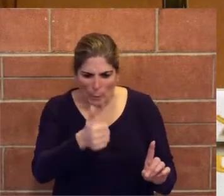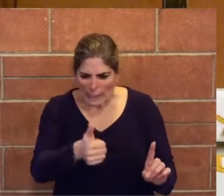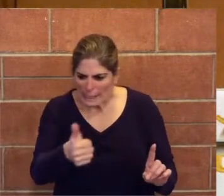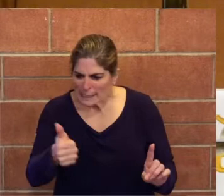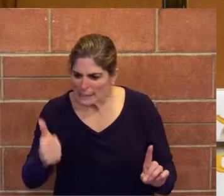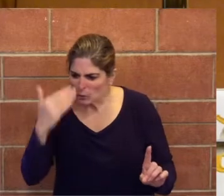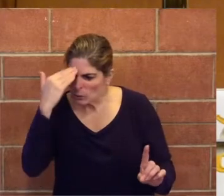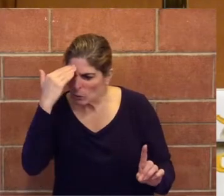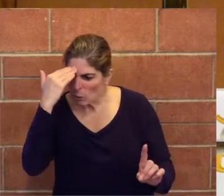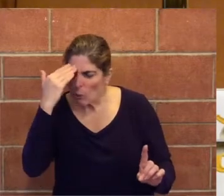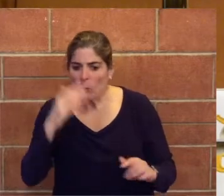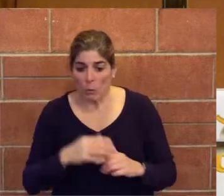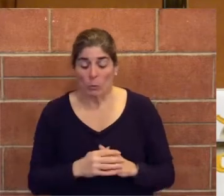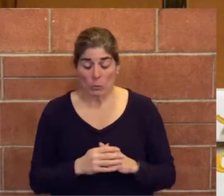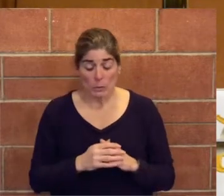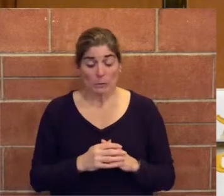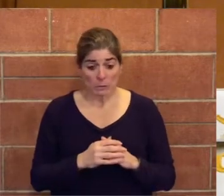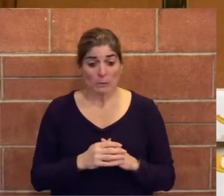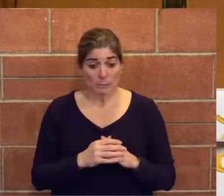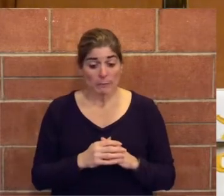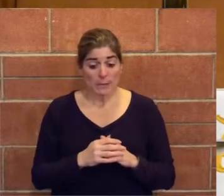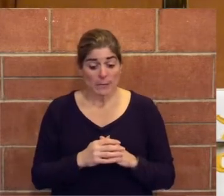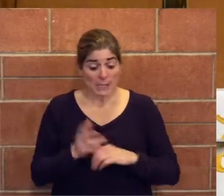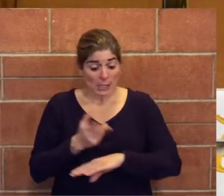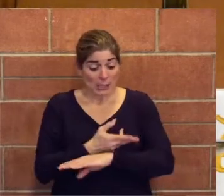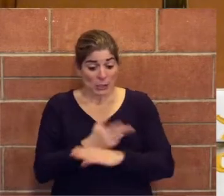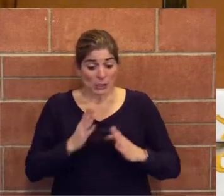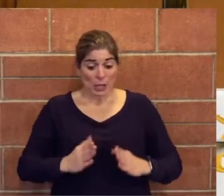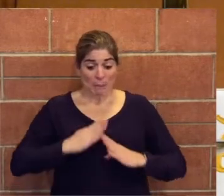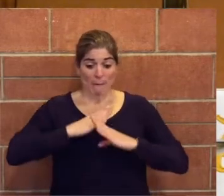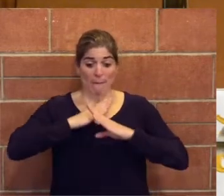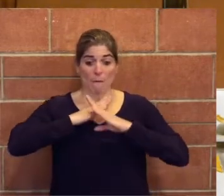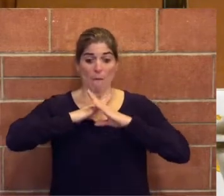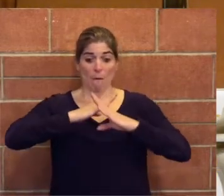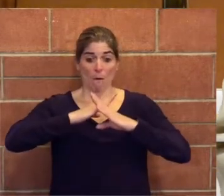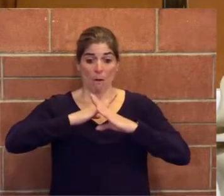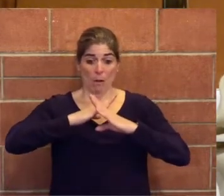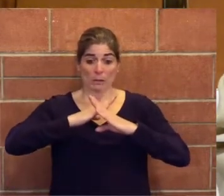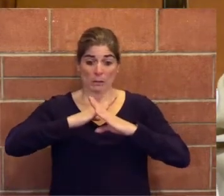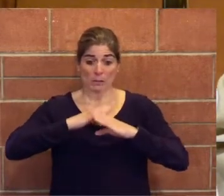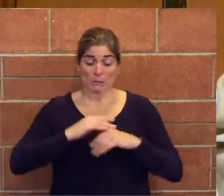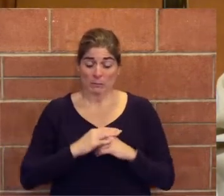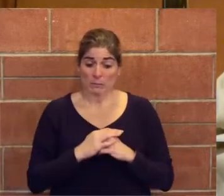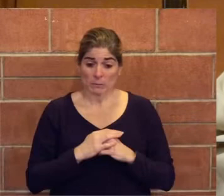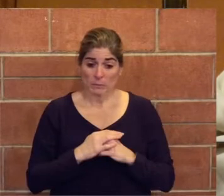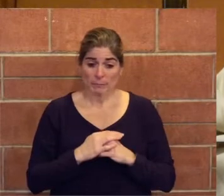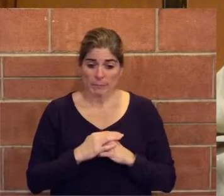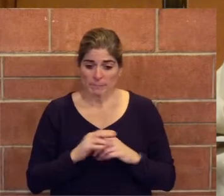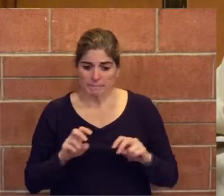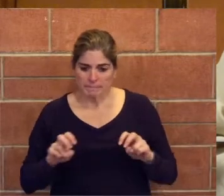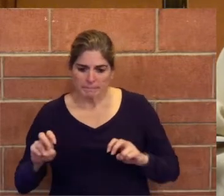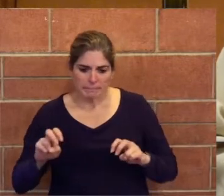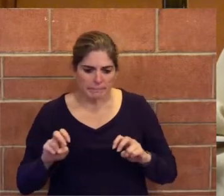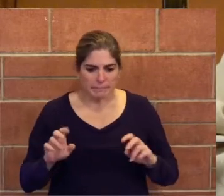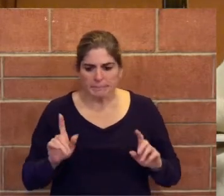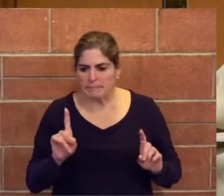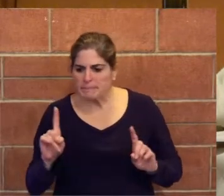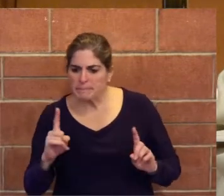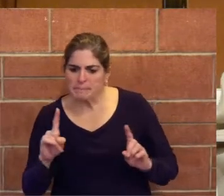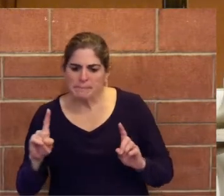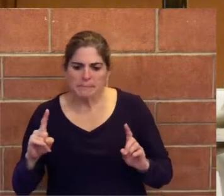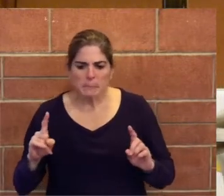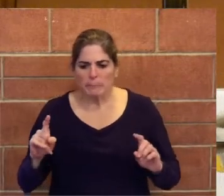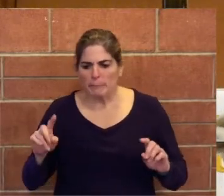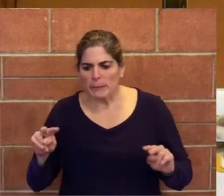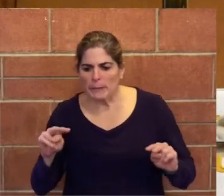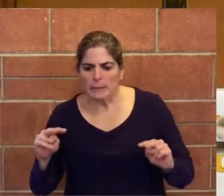primary description of a shepherd is one who guards while guiding. Shepherds move around the